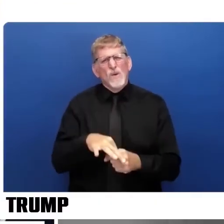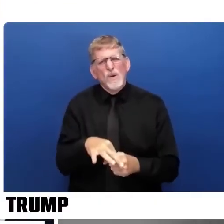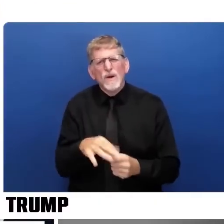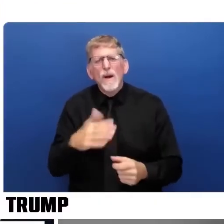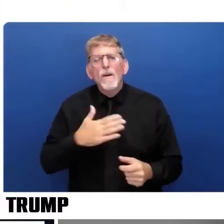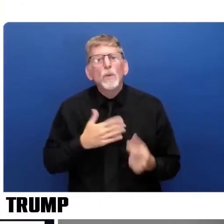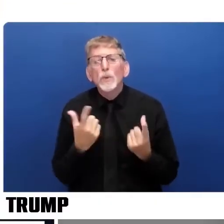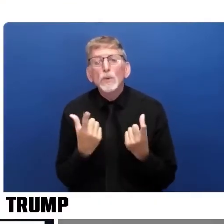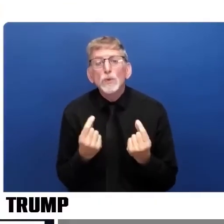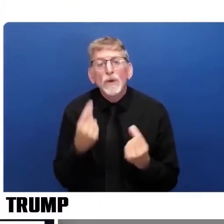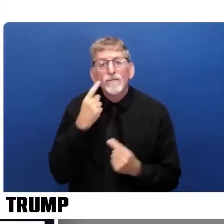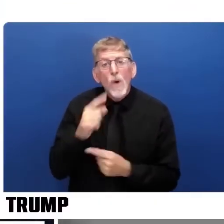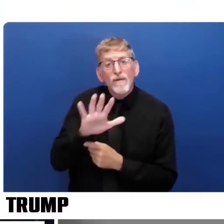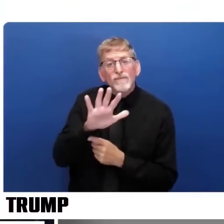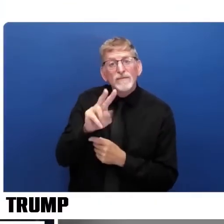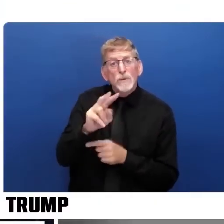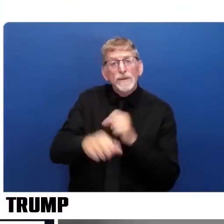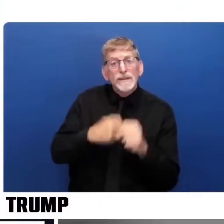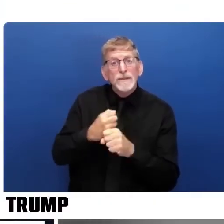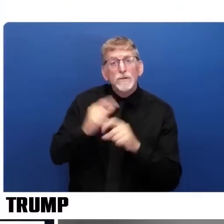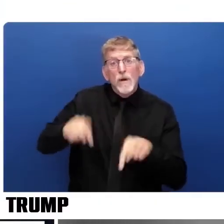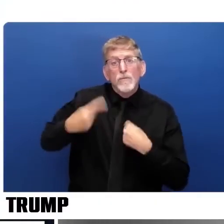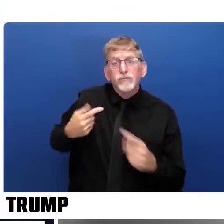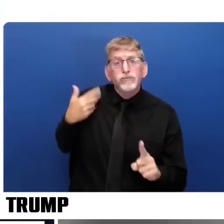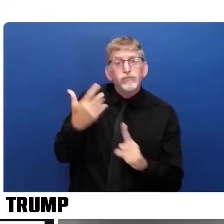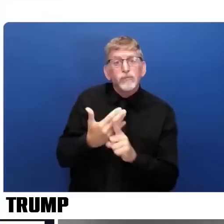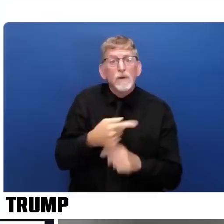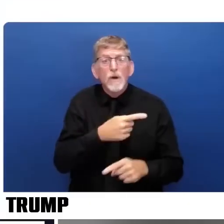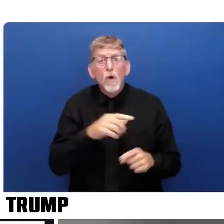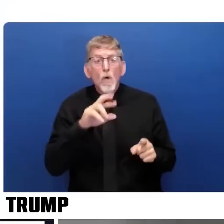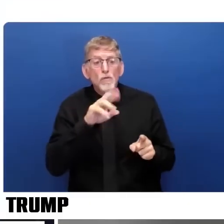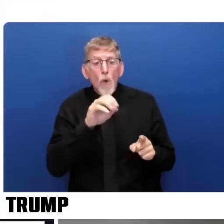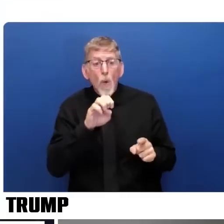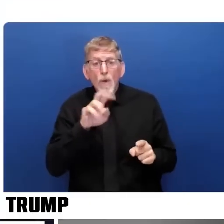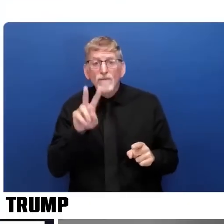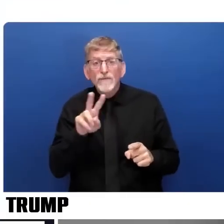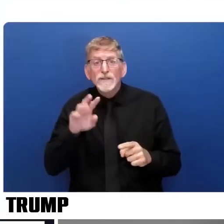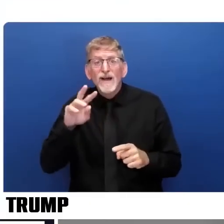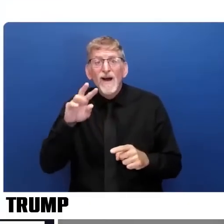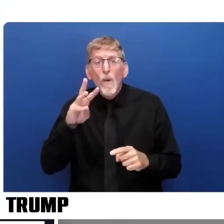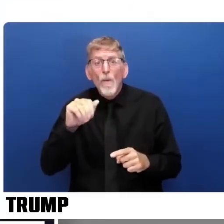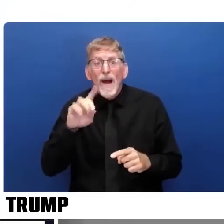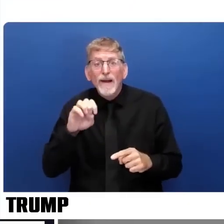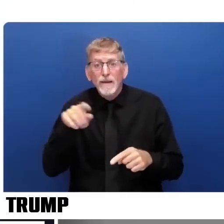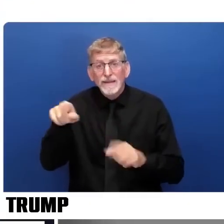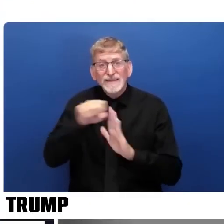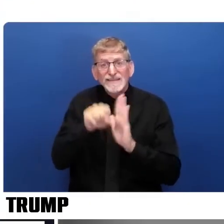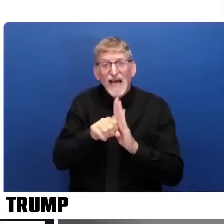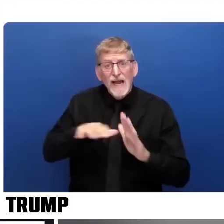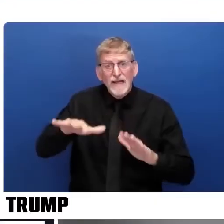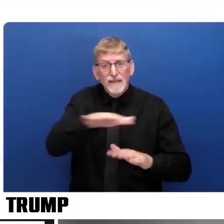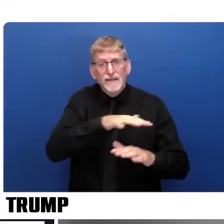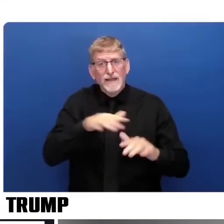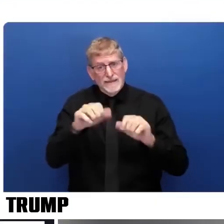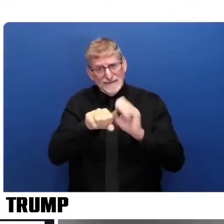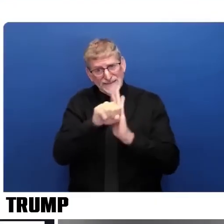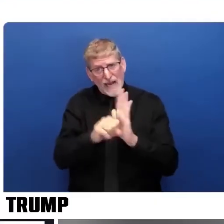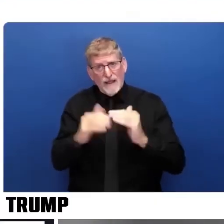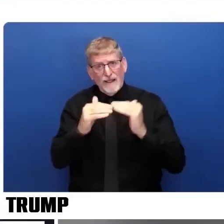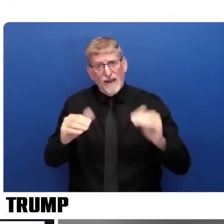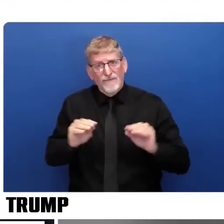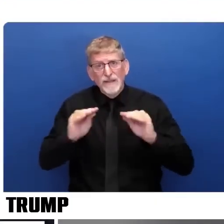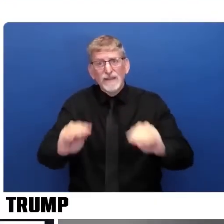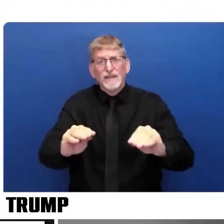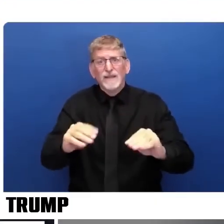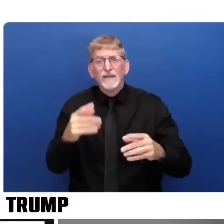been trying to get Roe v. Wade into the states. And through the genius and heart